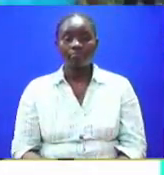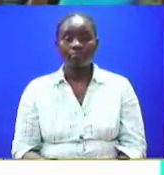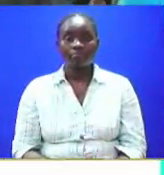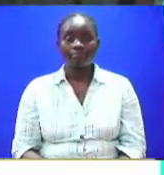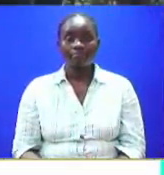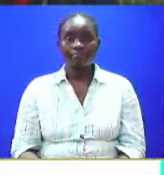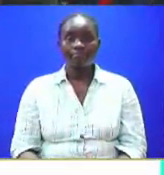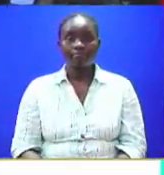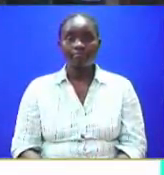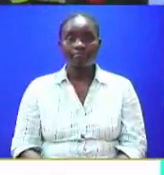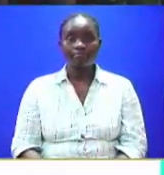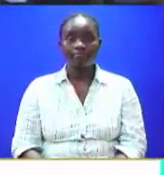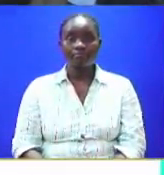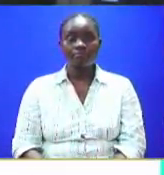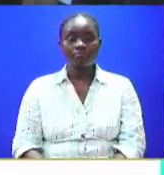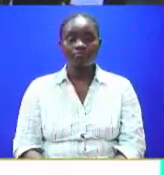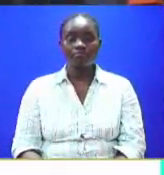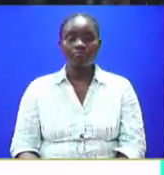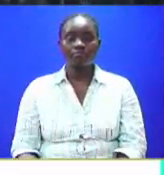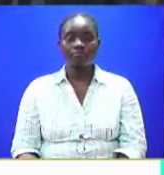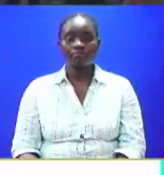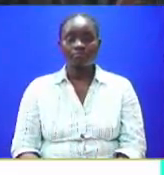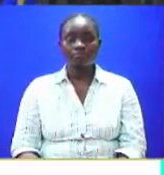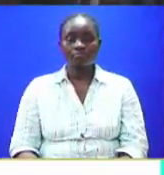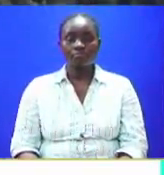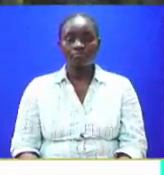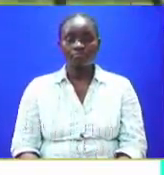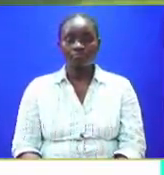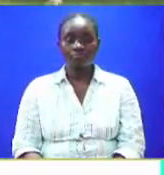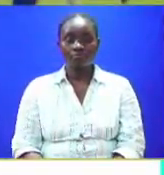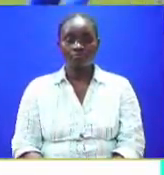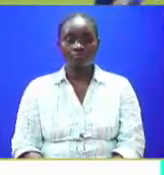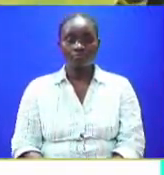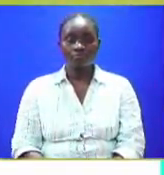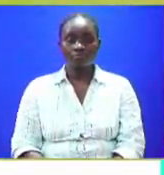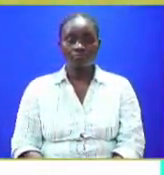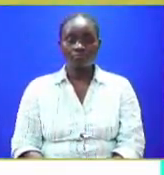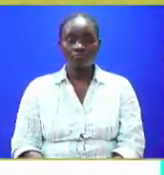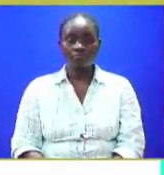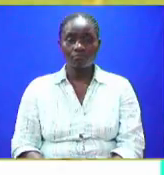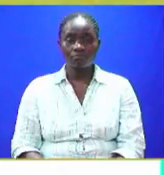sege tigi atombe kikego toka imeye county wa Nyamira. Yetera nengoro kwa Kamilas Ongeta.